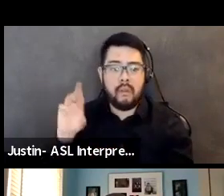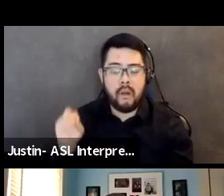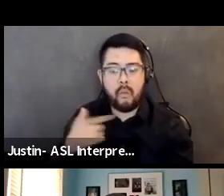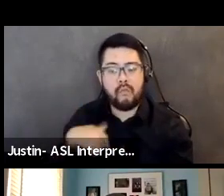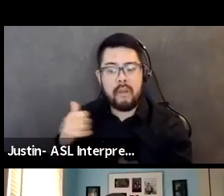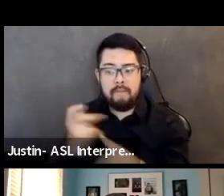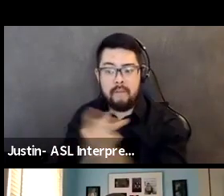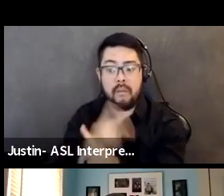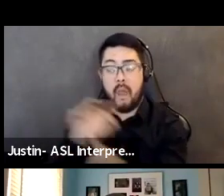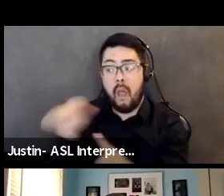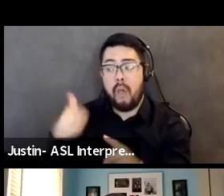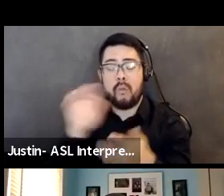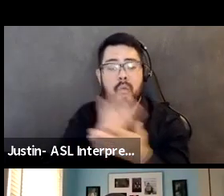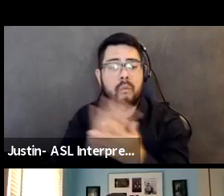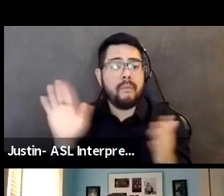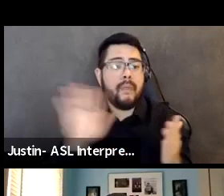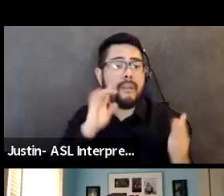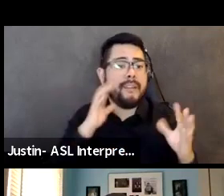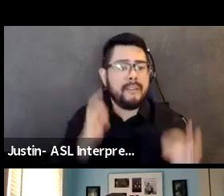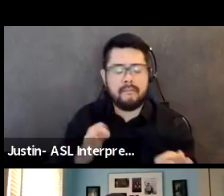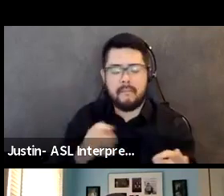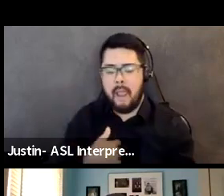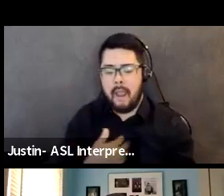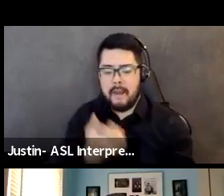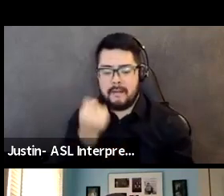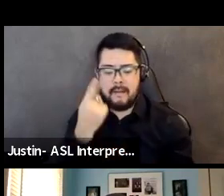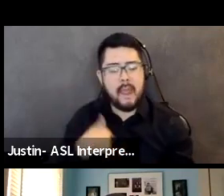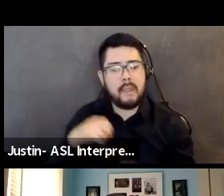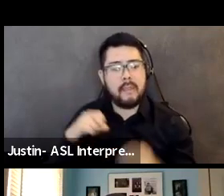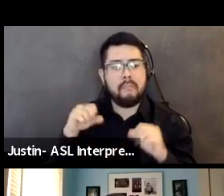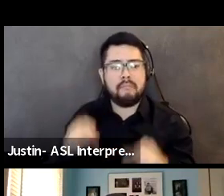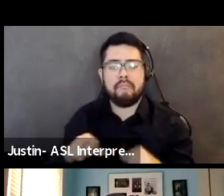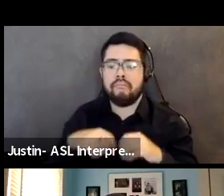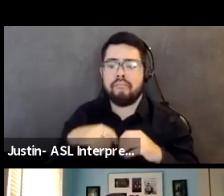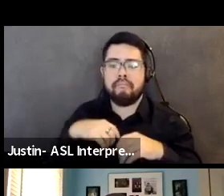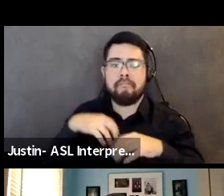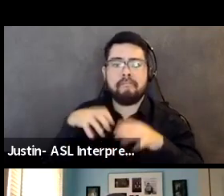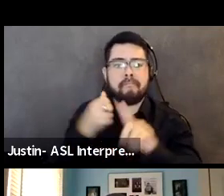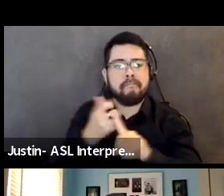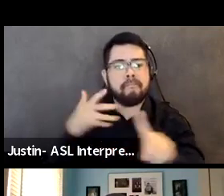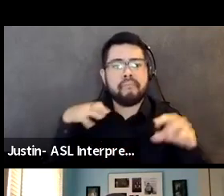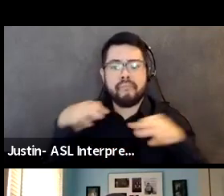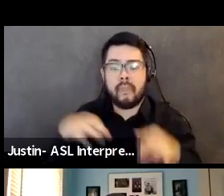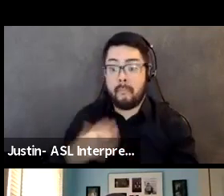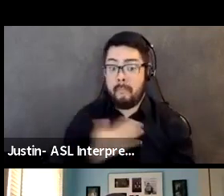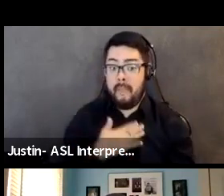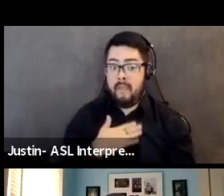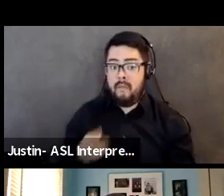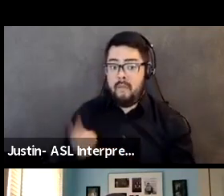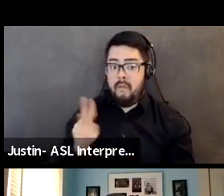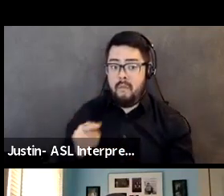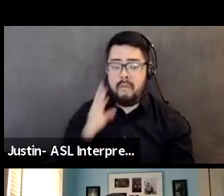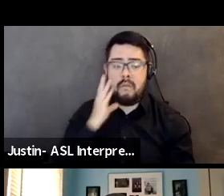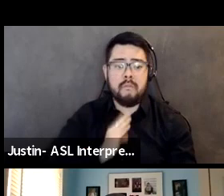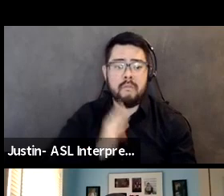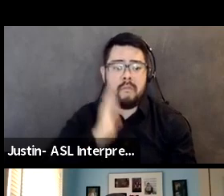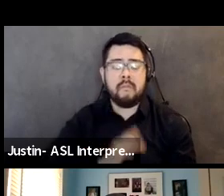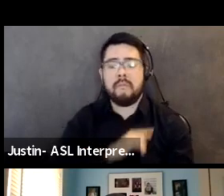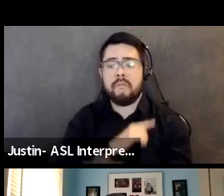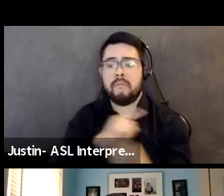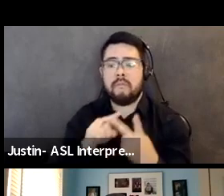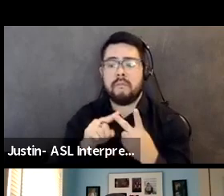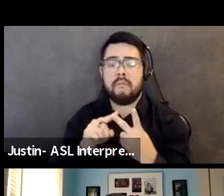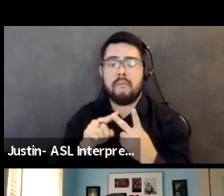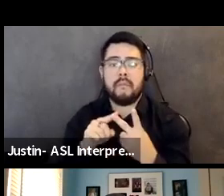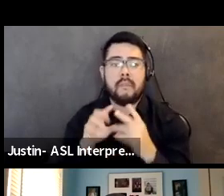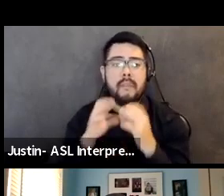do i know i could spend time here to talk about anecdotal experiences about the value